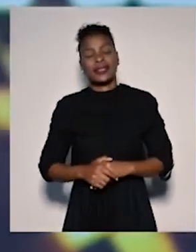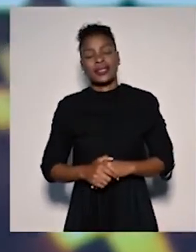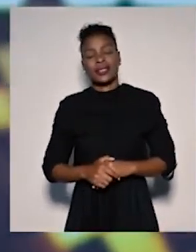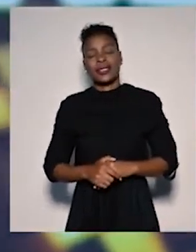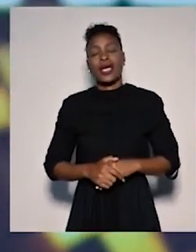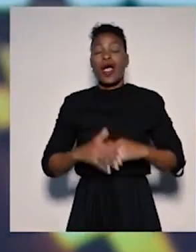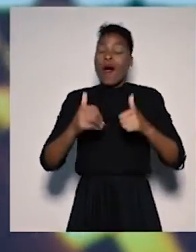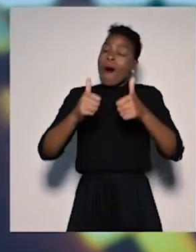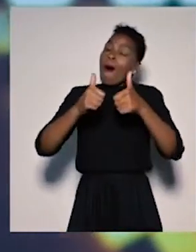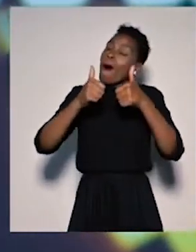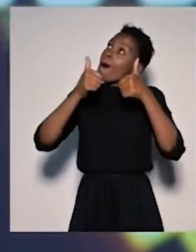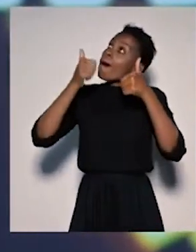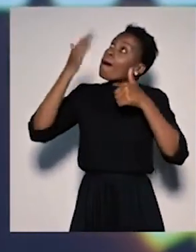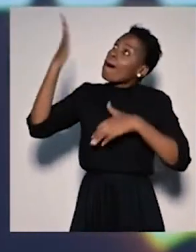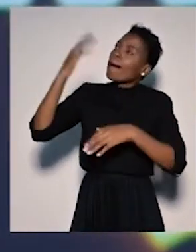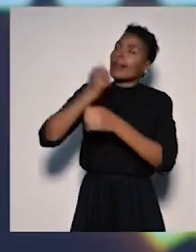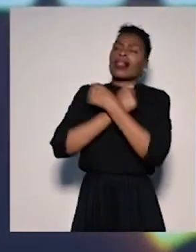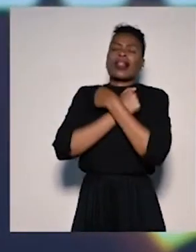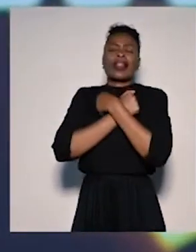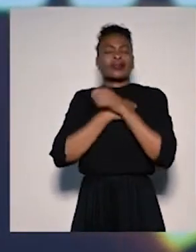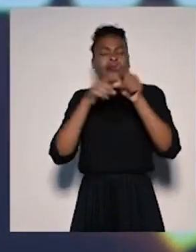That God would love someone like me.